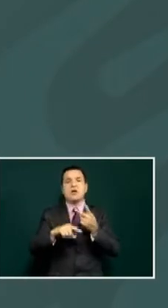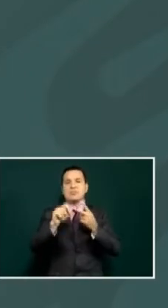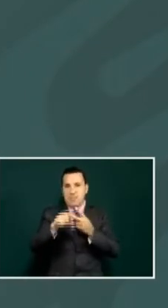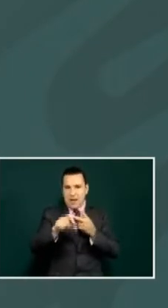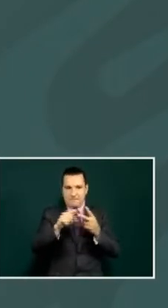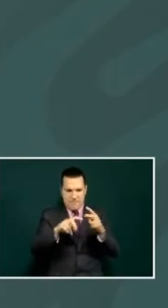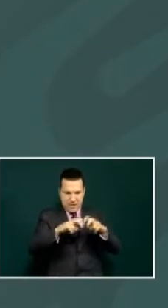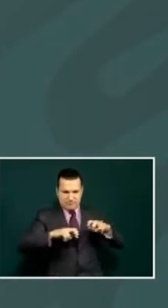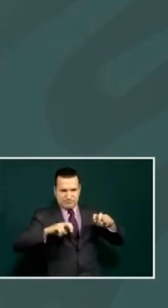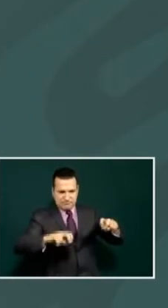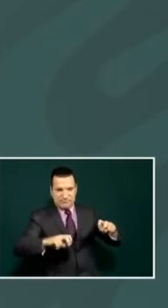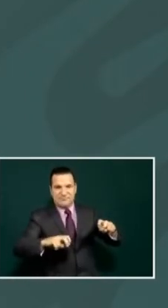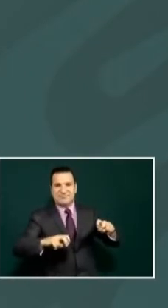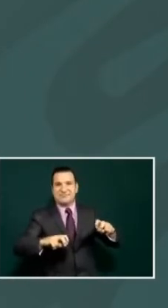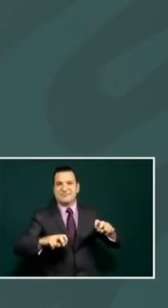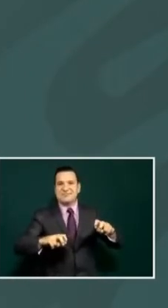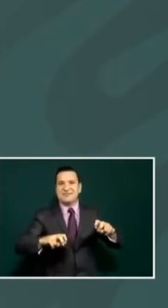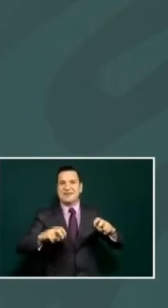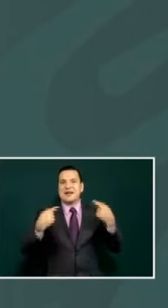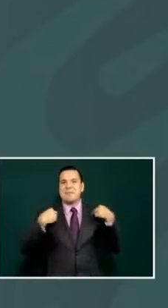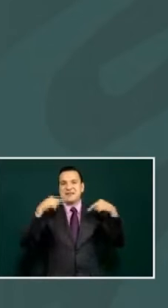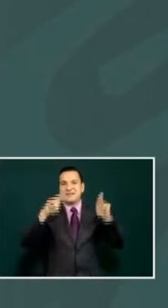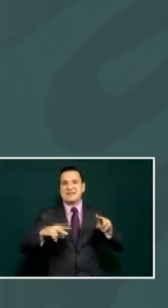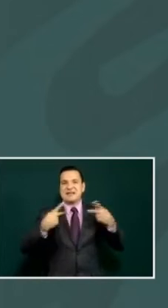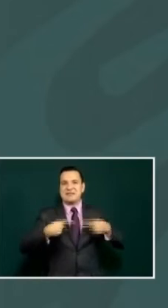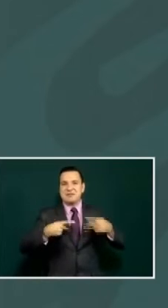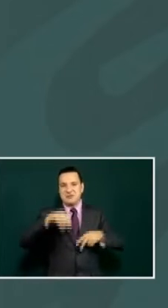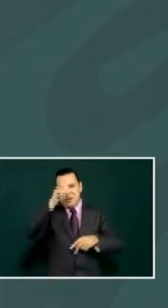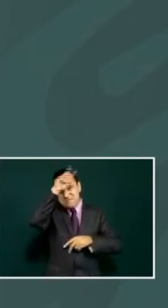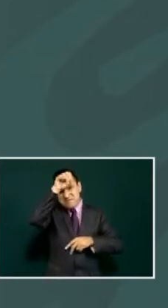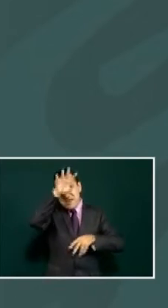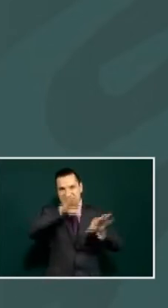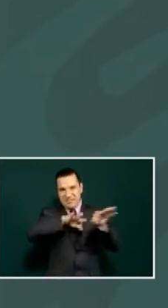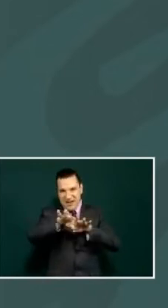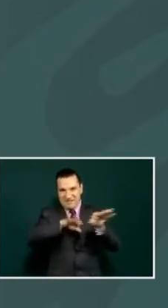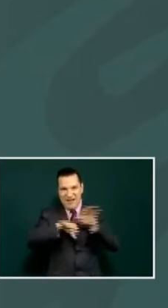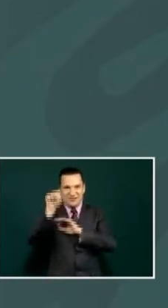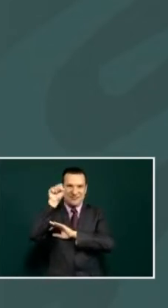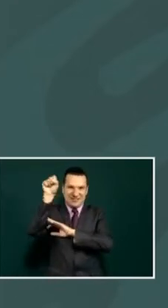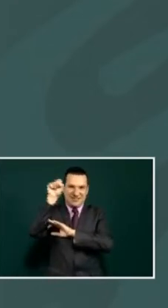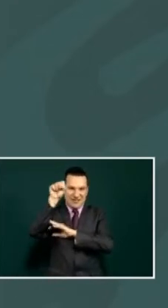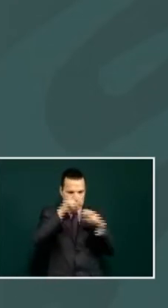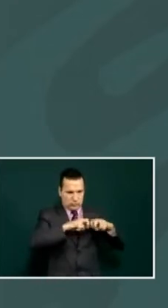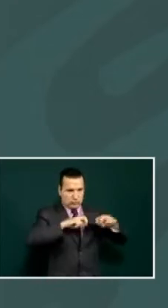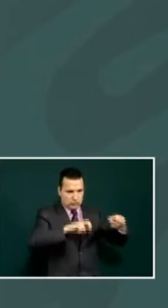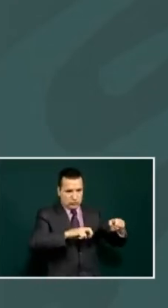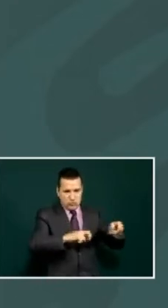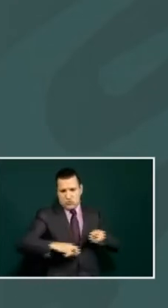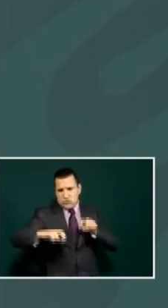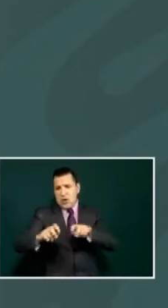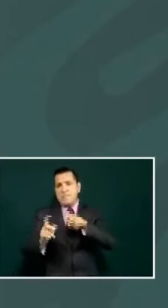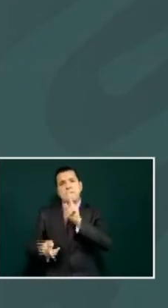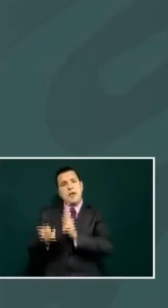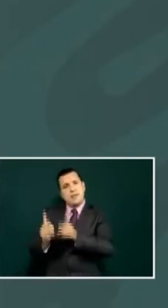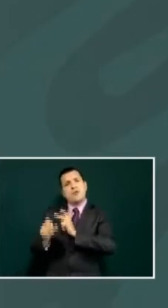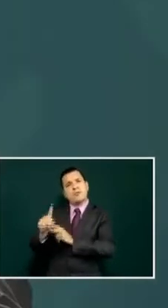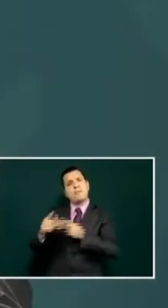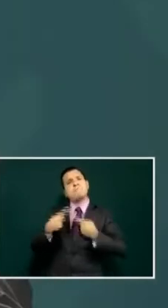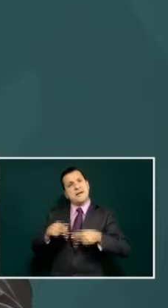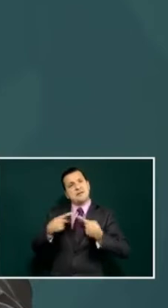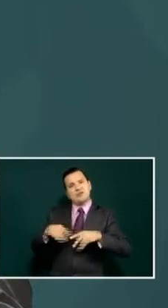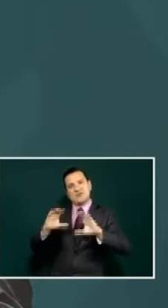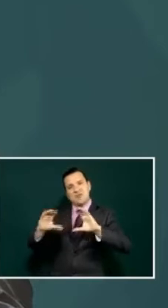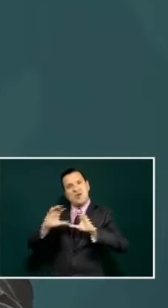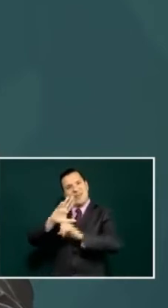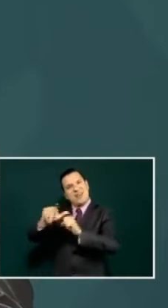of miners and I am talking with environmentalism